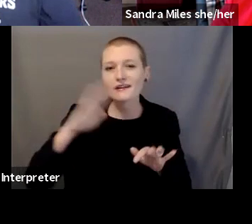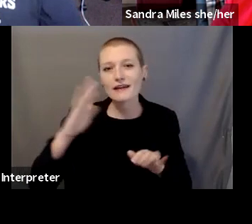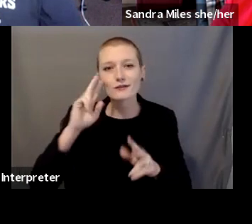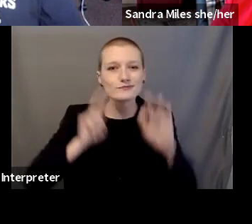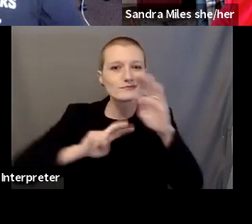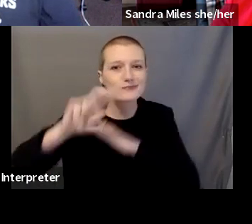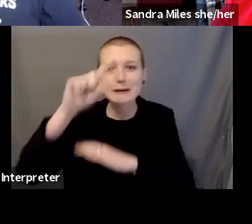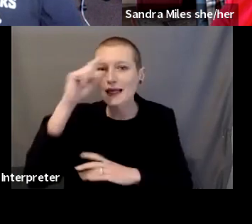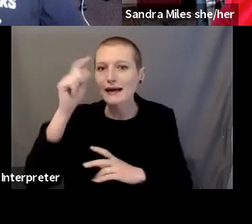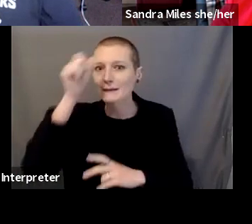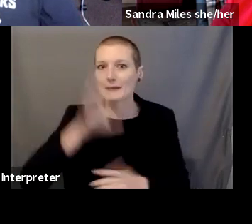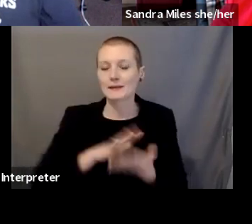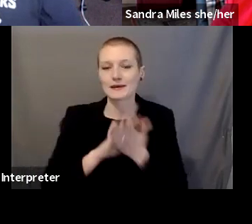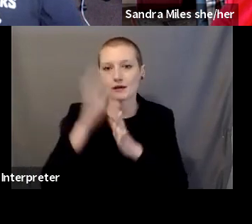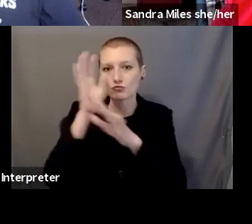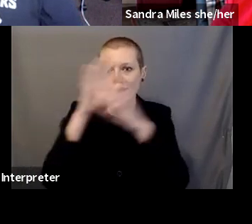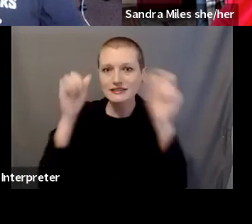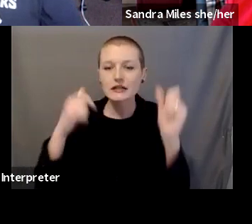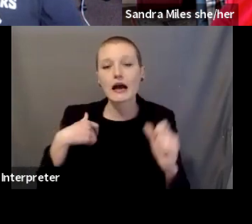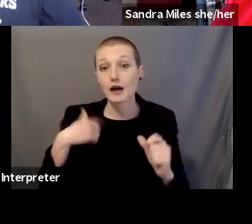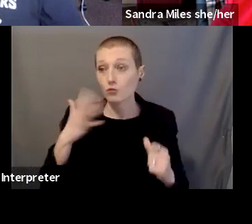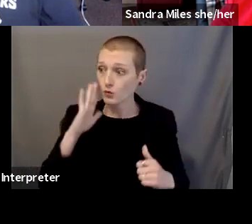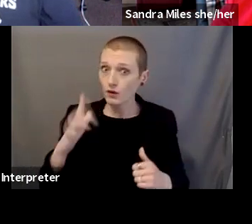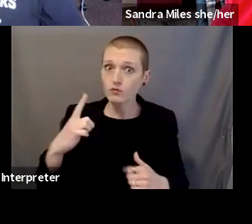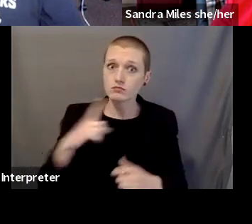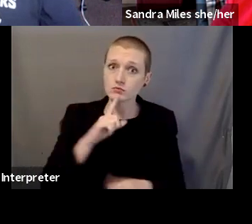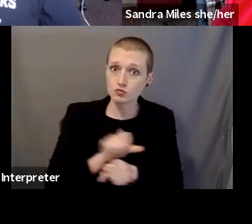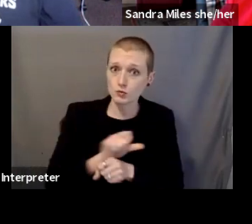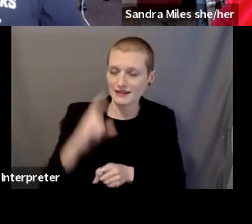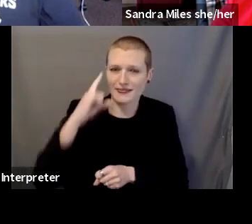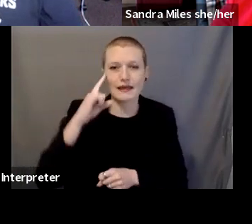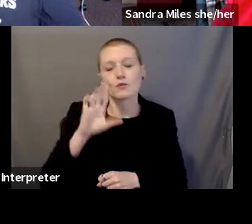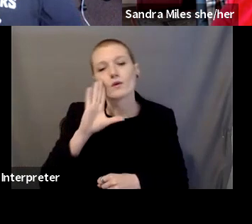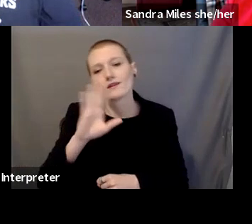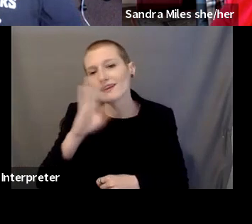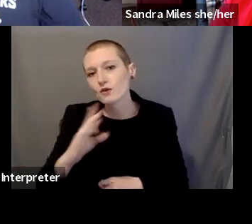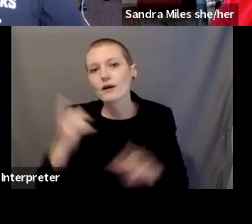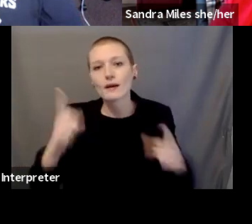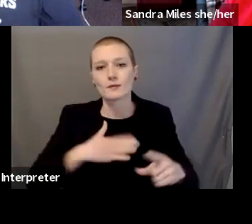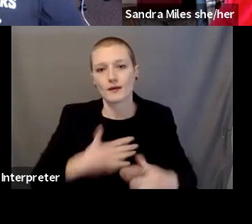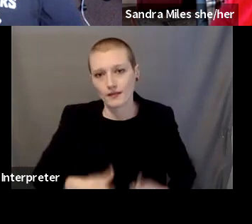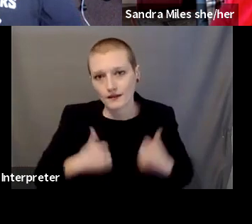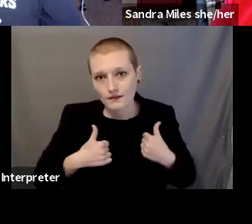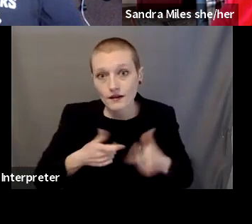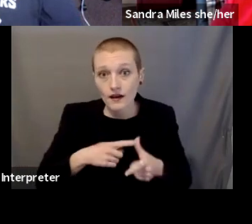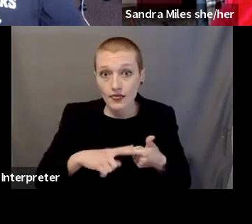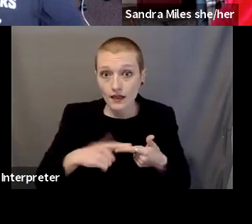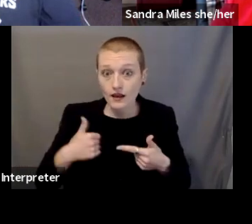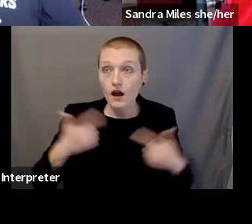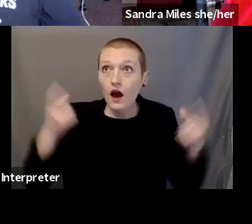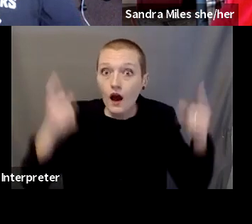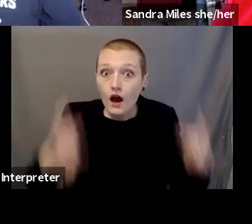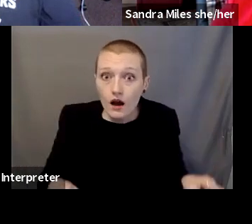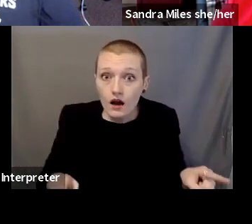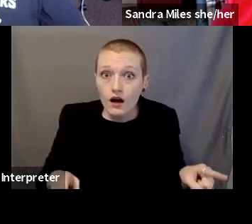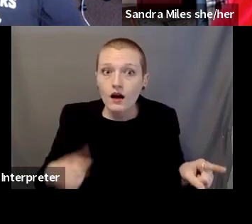my lifetime. And when it happened, I was finally able to tell my children, honestly, if you want to be president, you could be